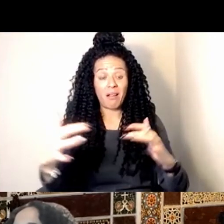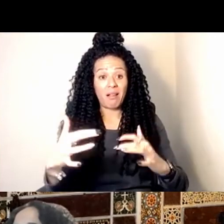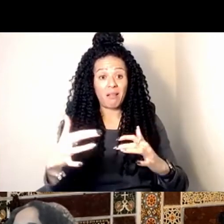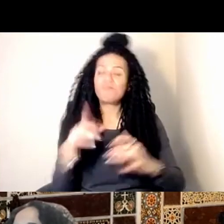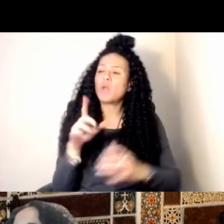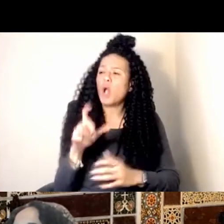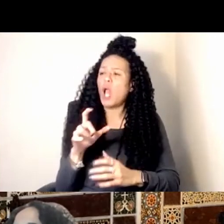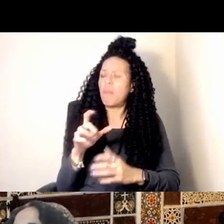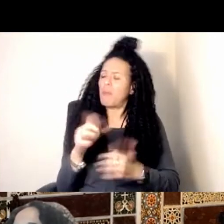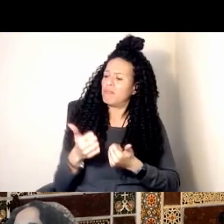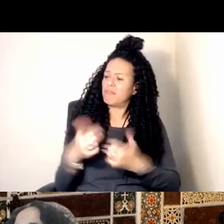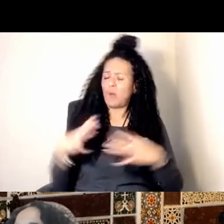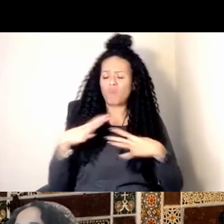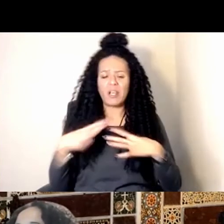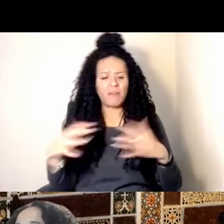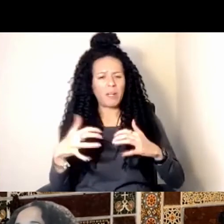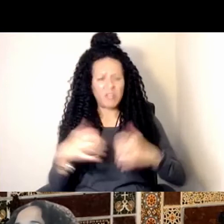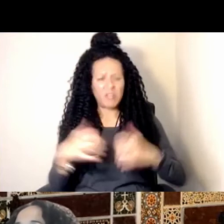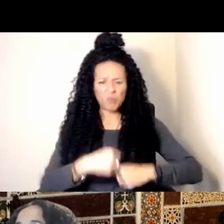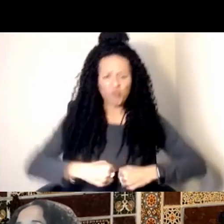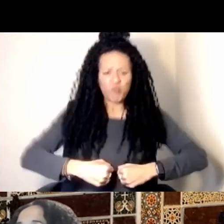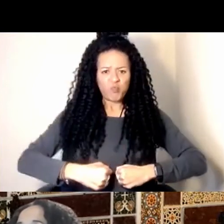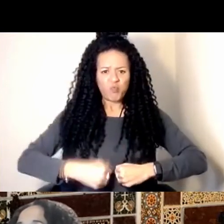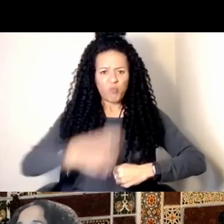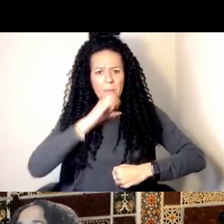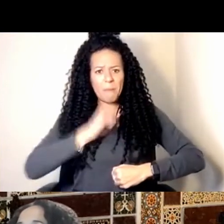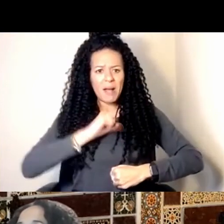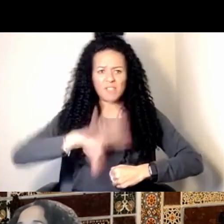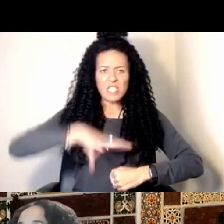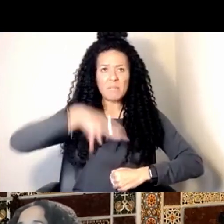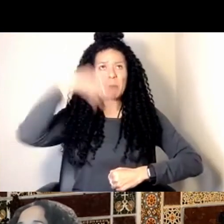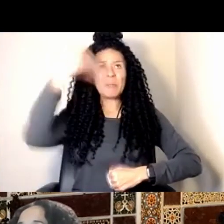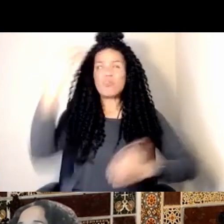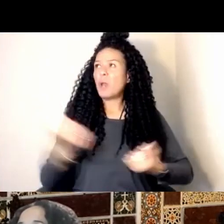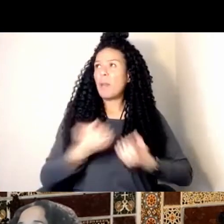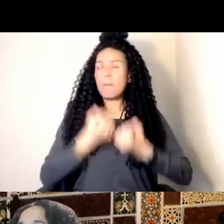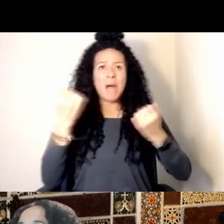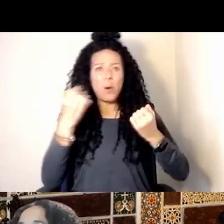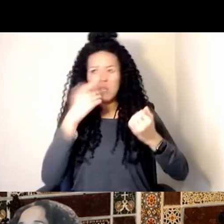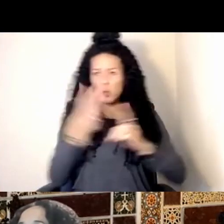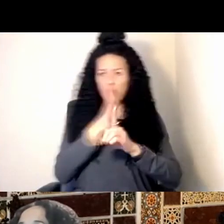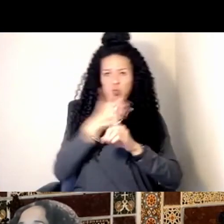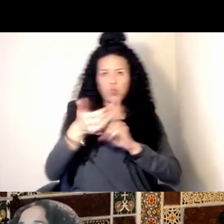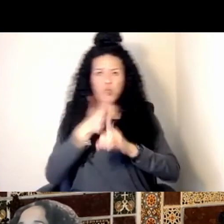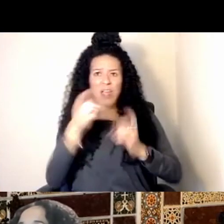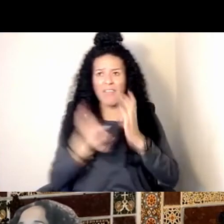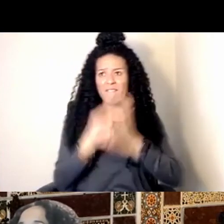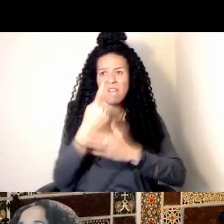suited for. Of course, they describe him as a giant of a man with spiritual powers that swayed events in his